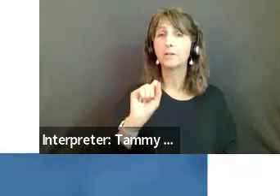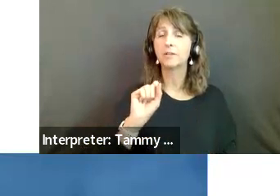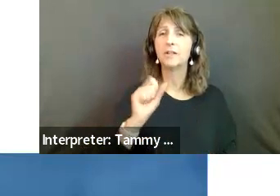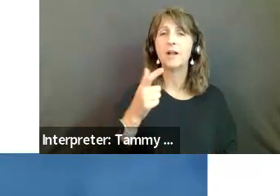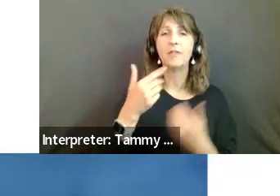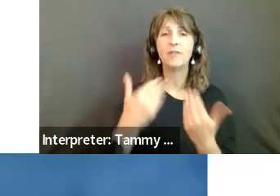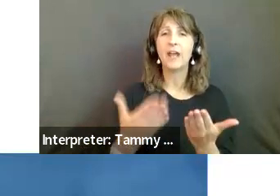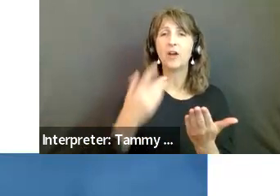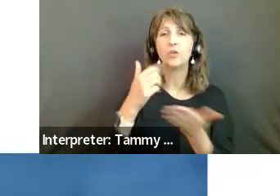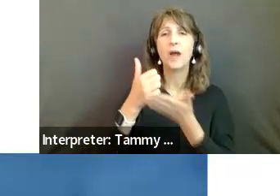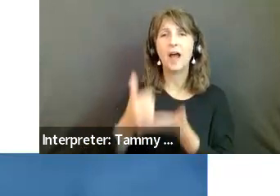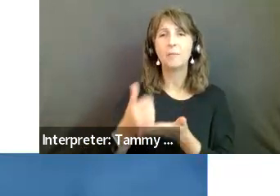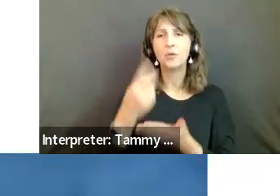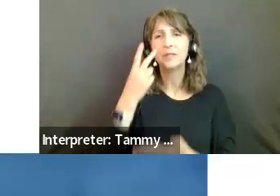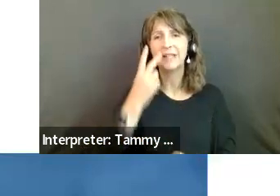alone.